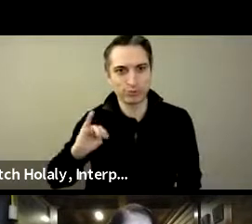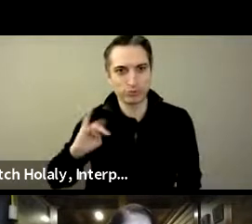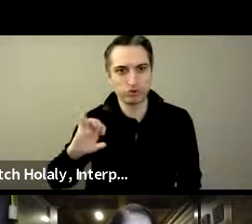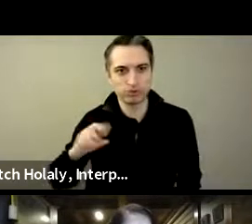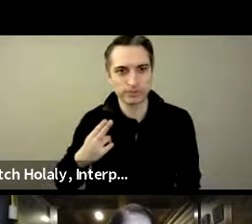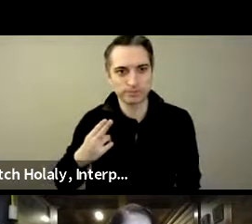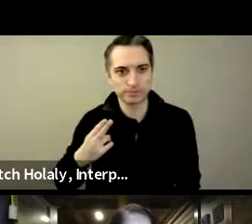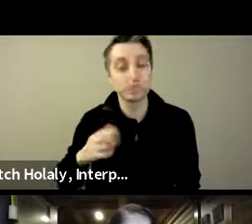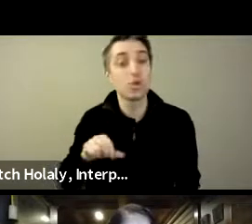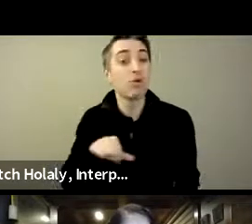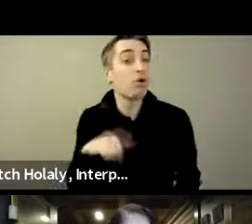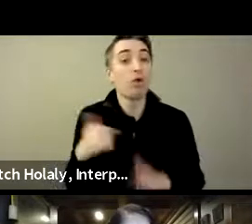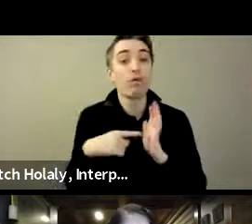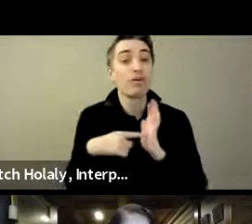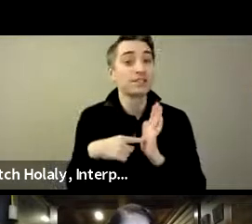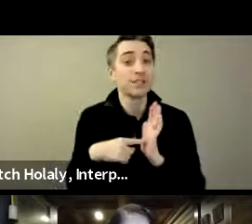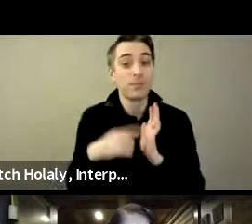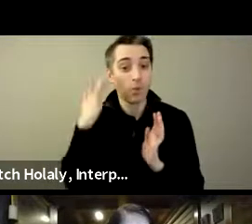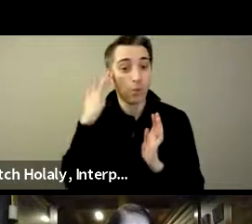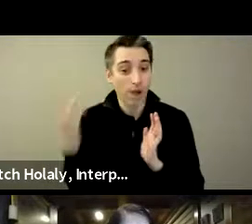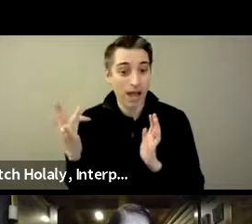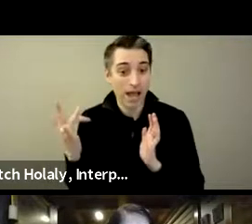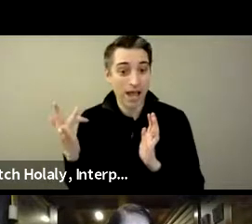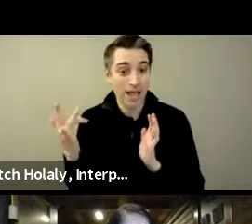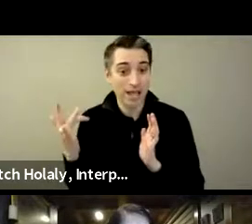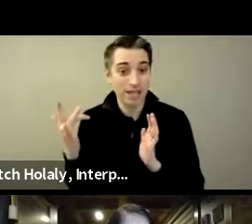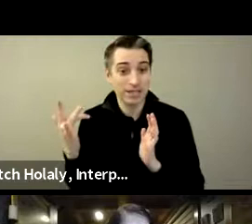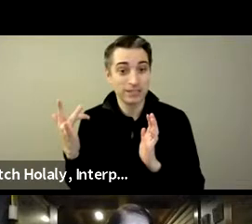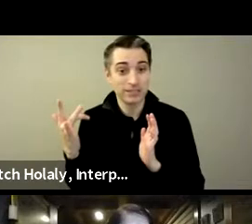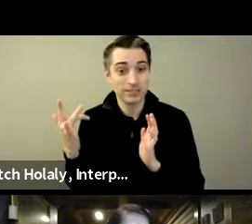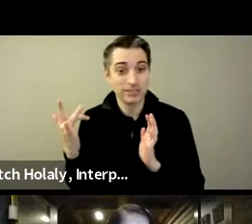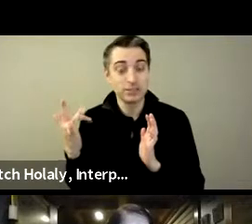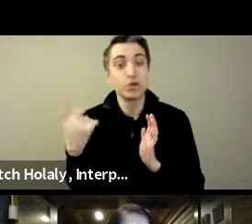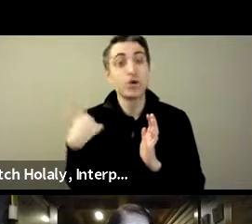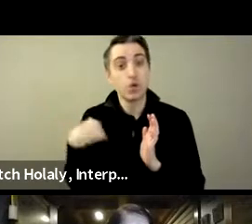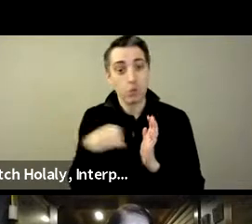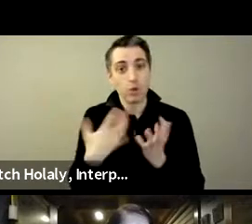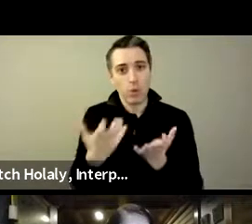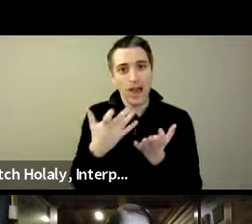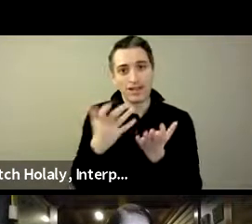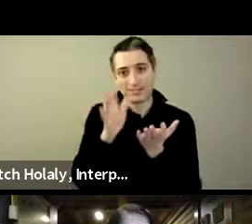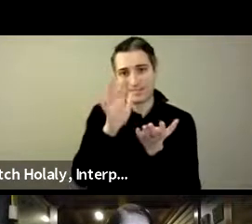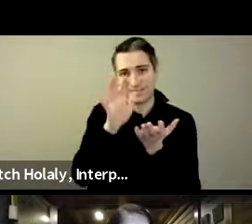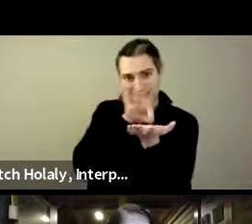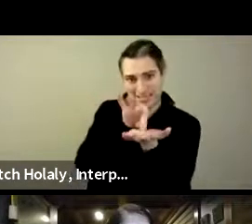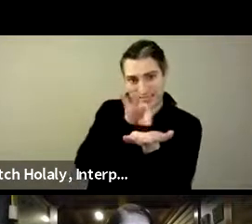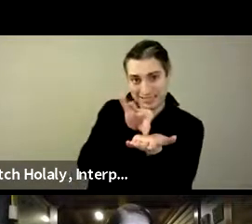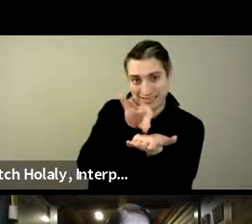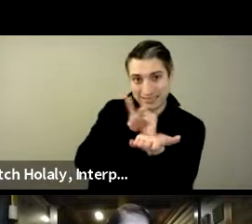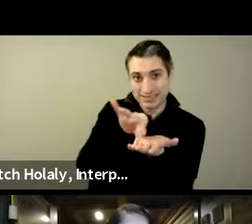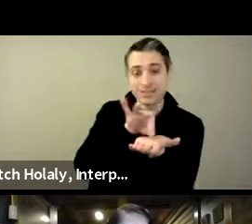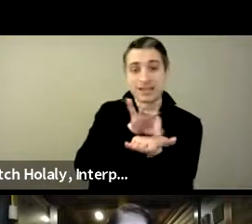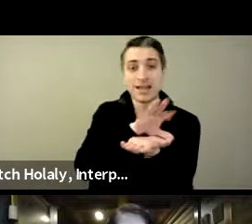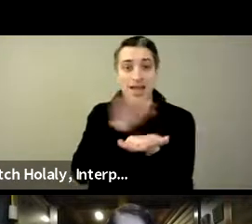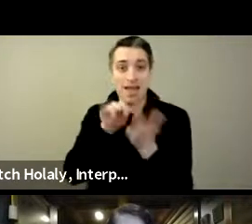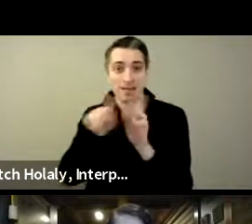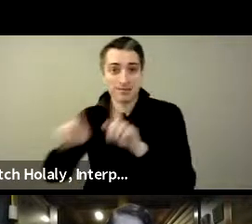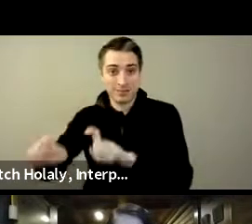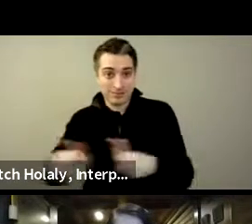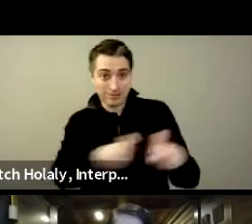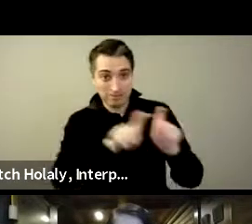Another example of why we're doing this, this updated enumeration profile study needs to be done as the state